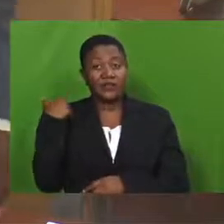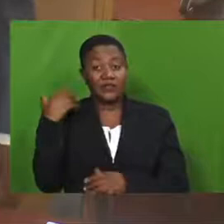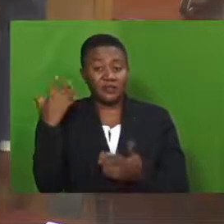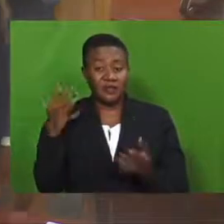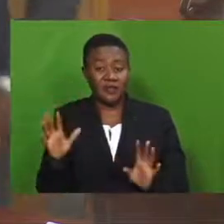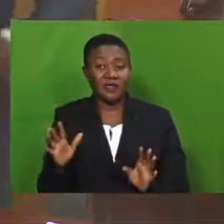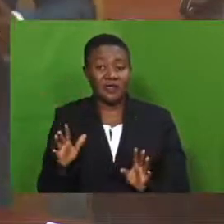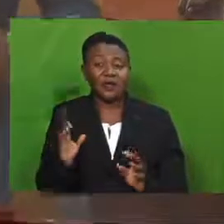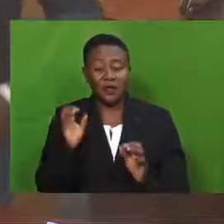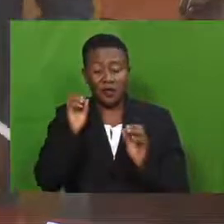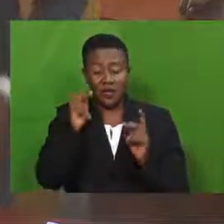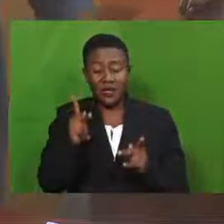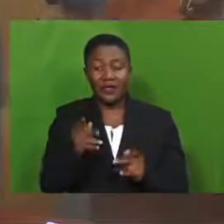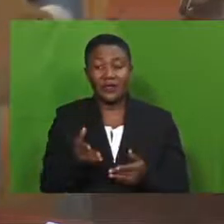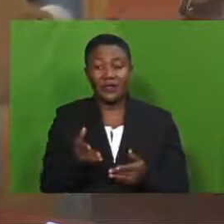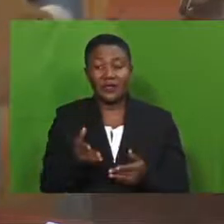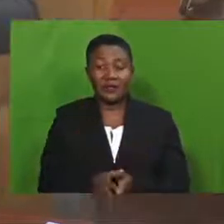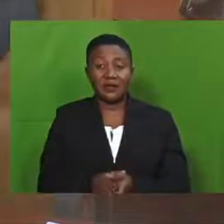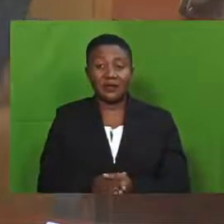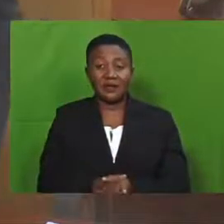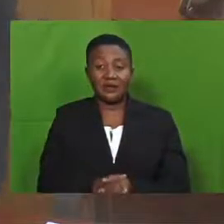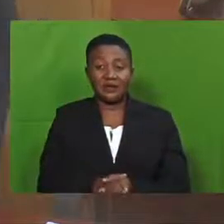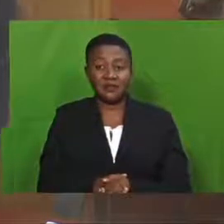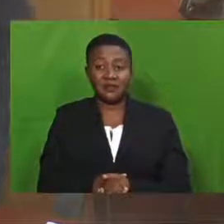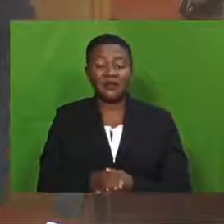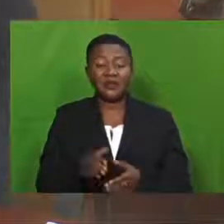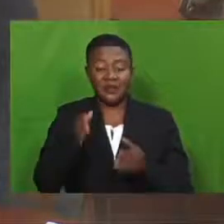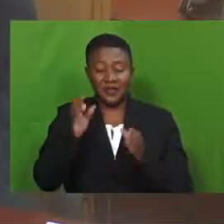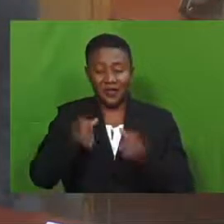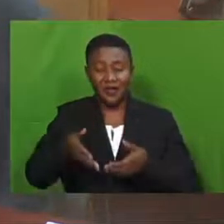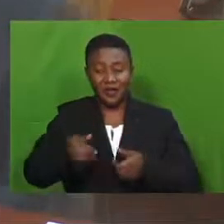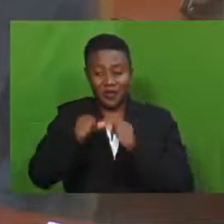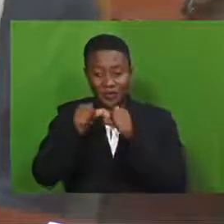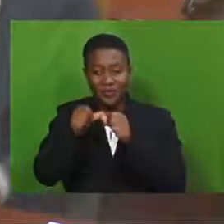litigate. Mr. Speaker, I think you can proceed.